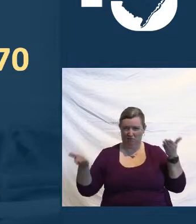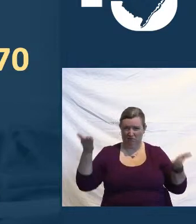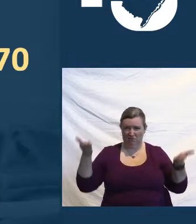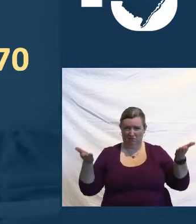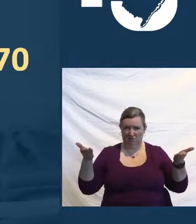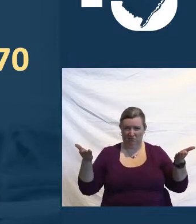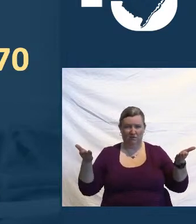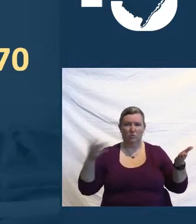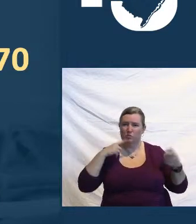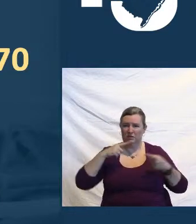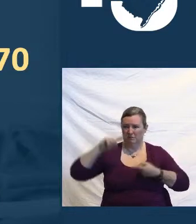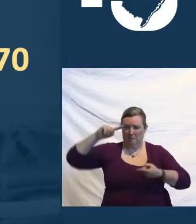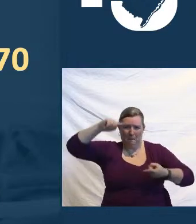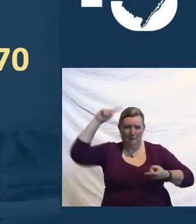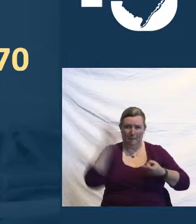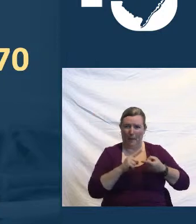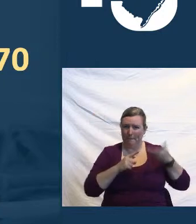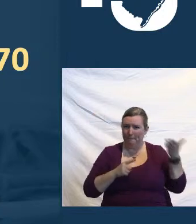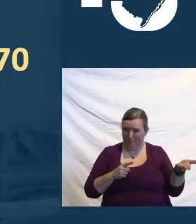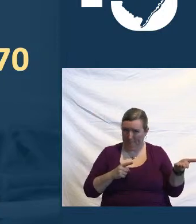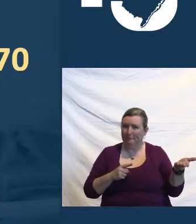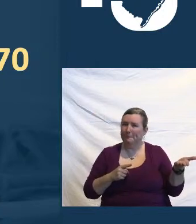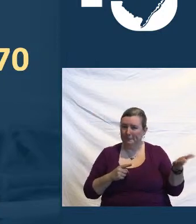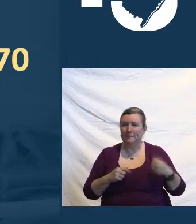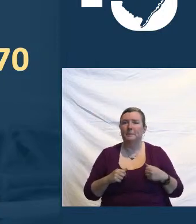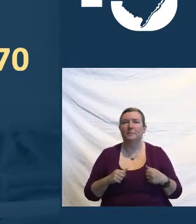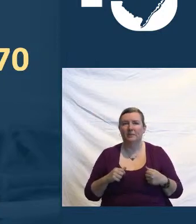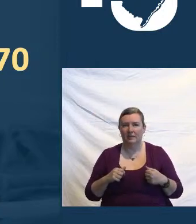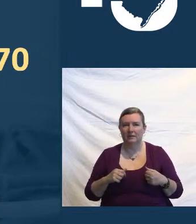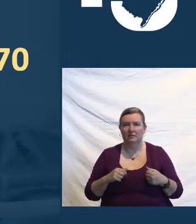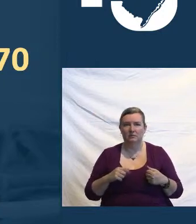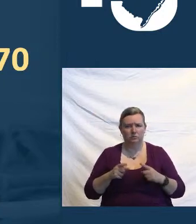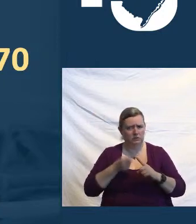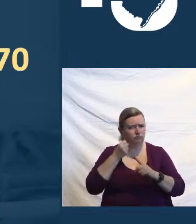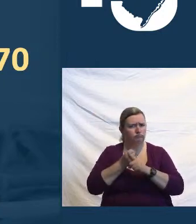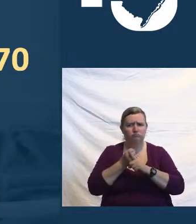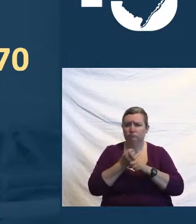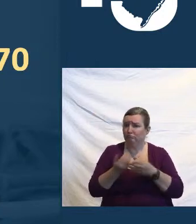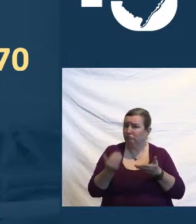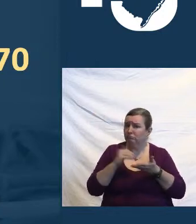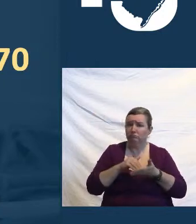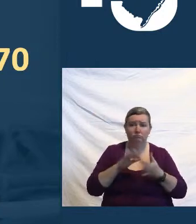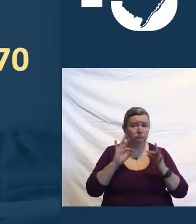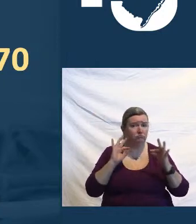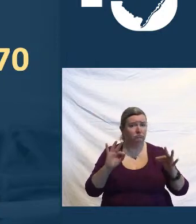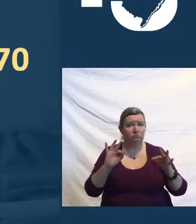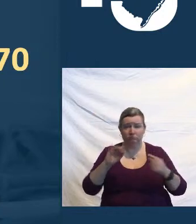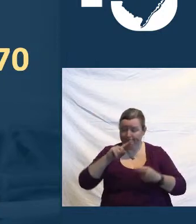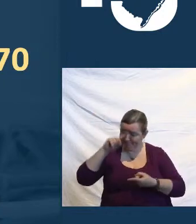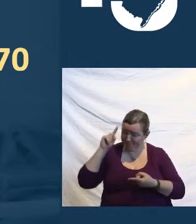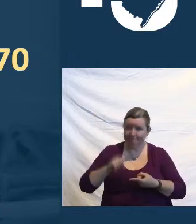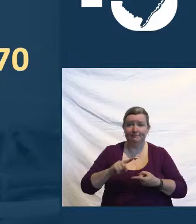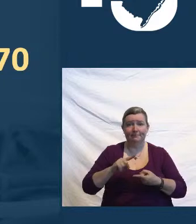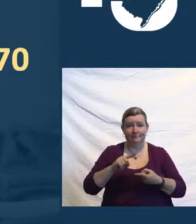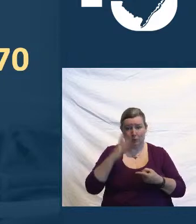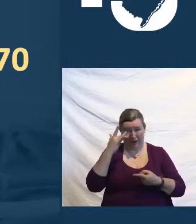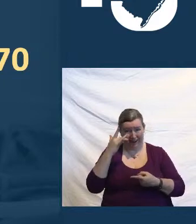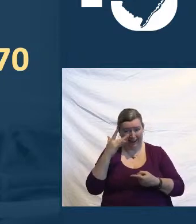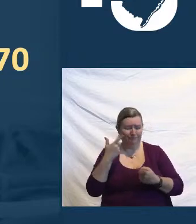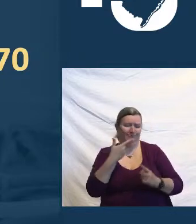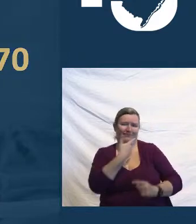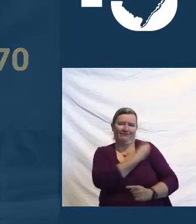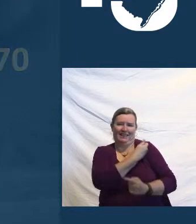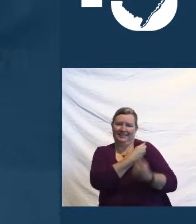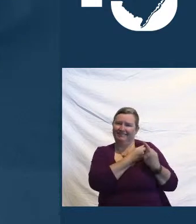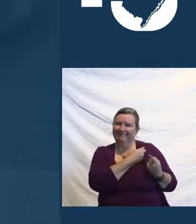among the unvaccinated, we escaped a repeat of these numbers in large part because of vaccination. And